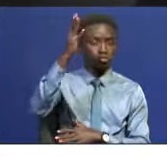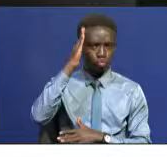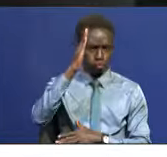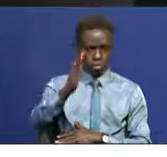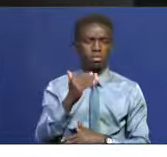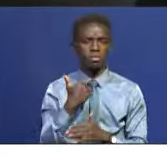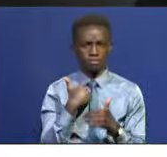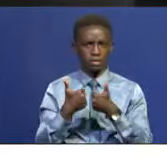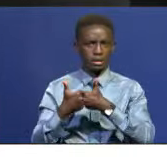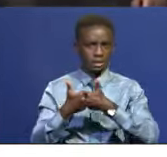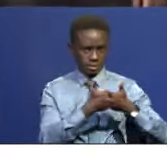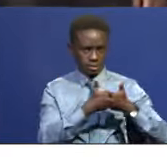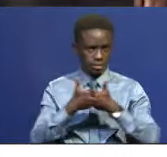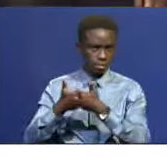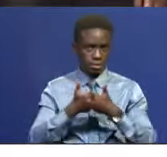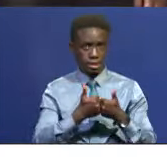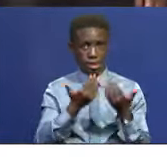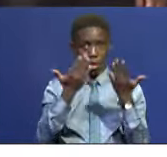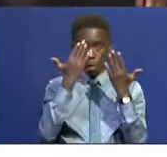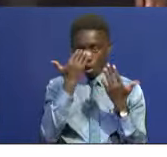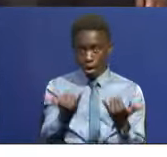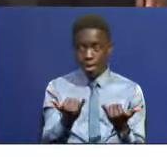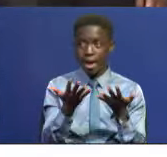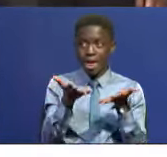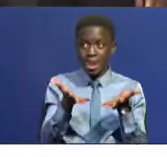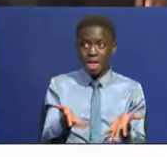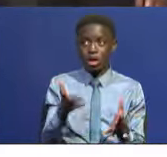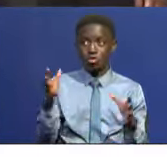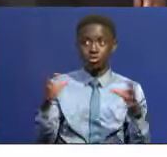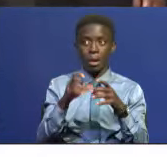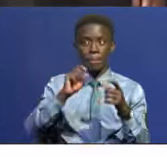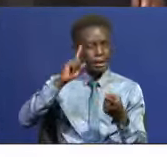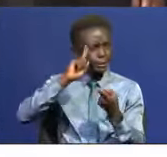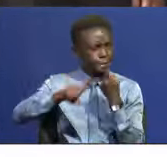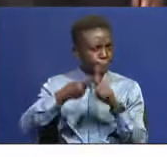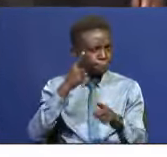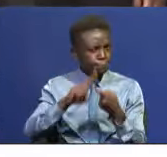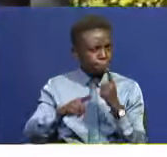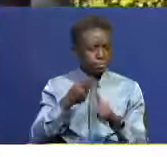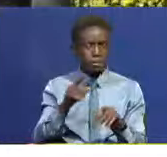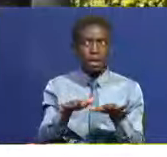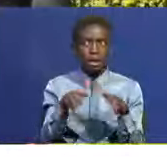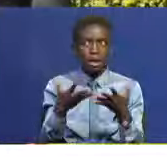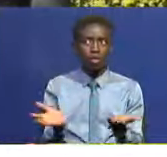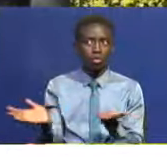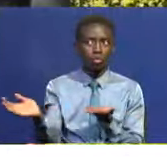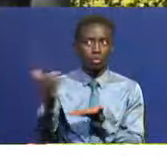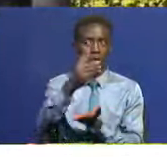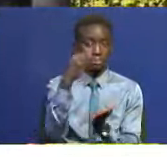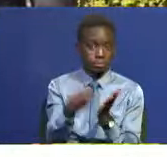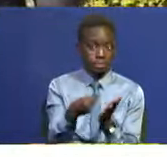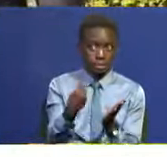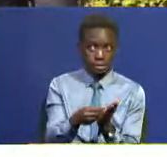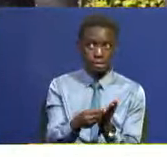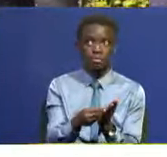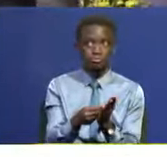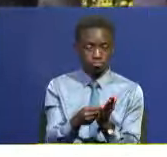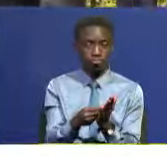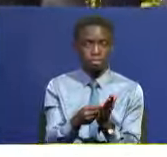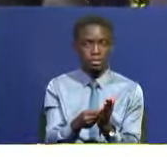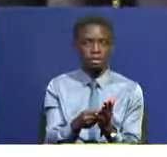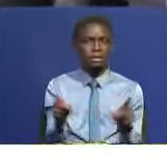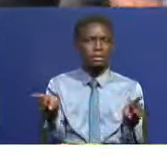hiyo ikilazimika kukumbatia mbinu bunifu ili kuimarisha ukusanyaji mapato licha ya uhaba wa rasilimali